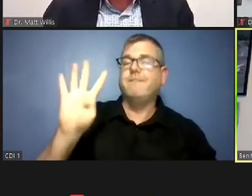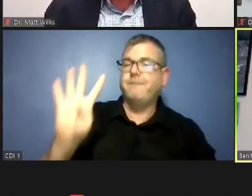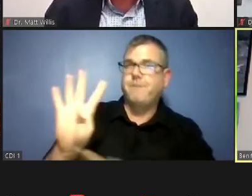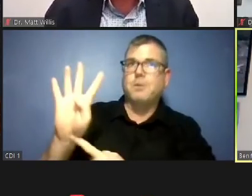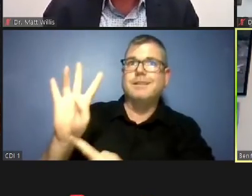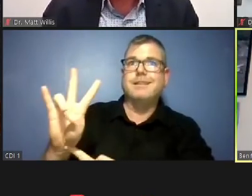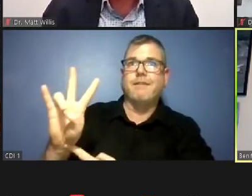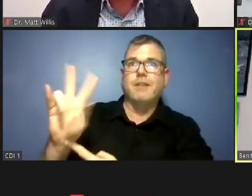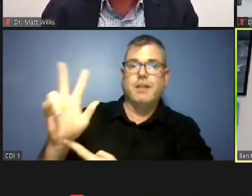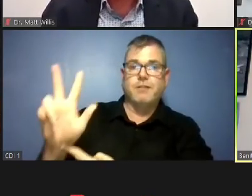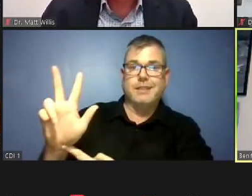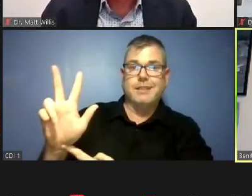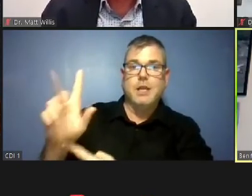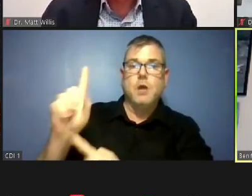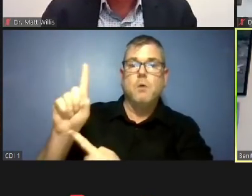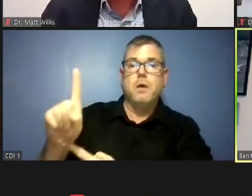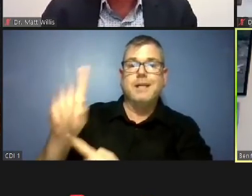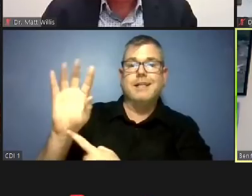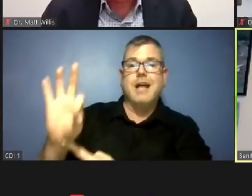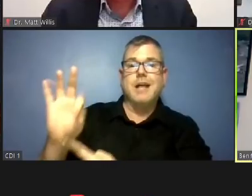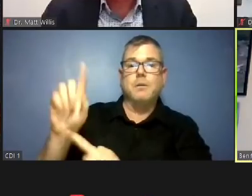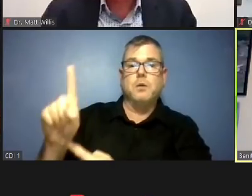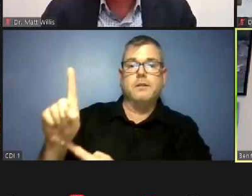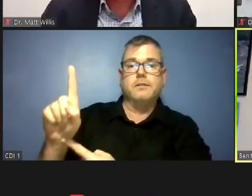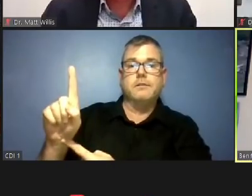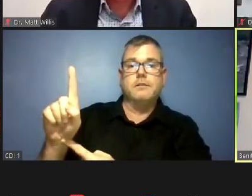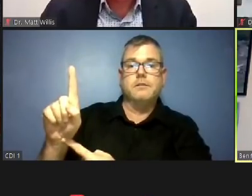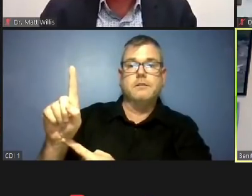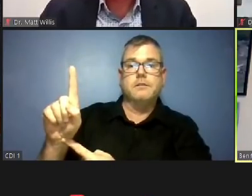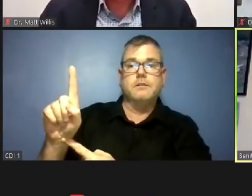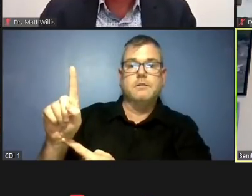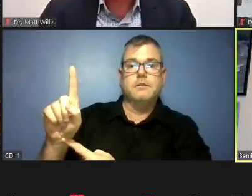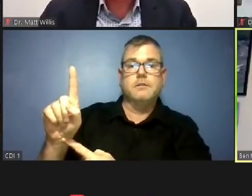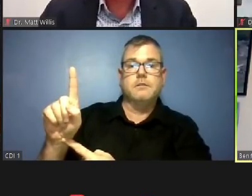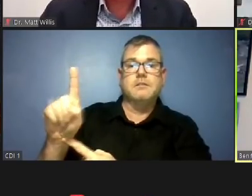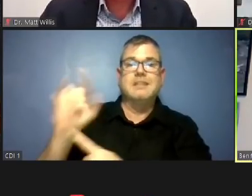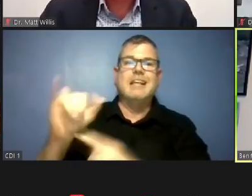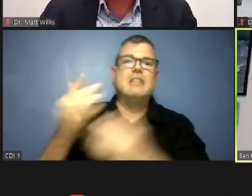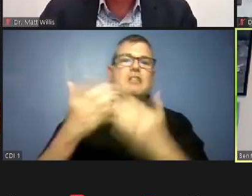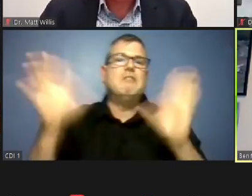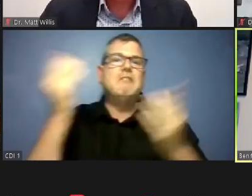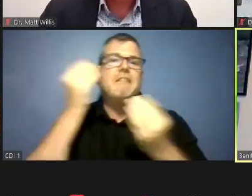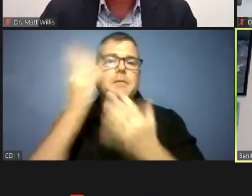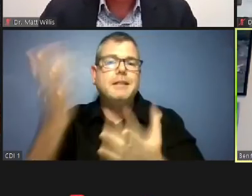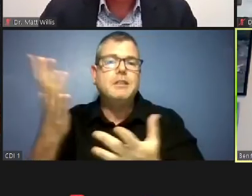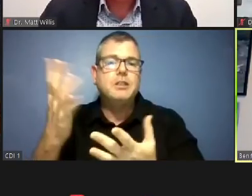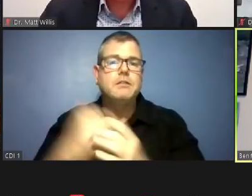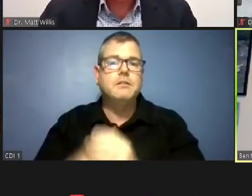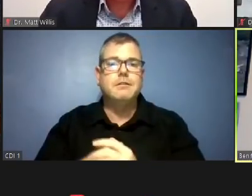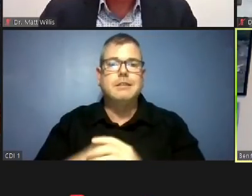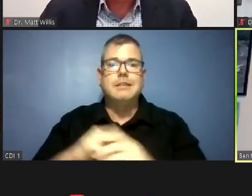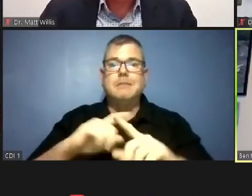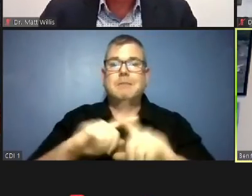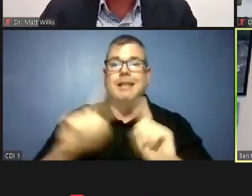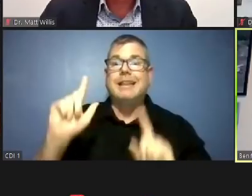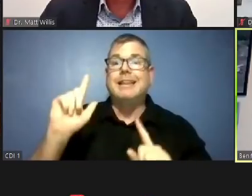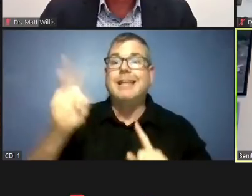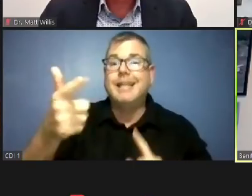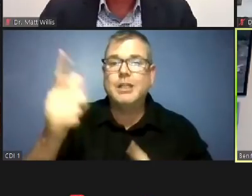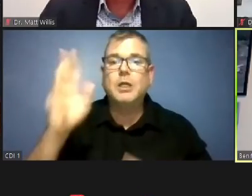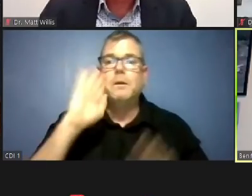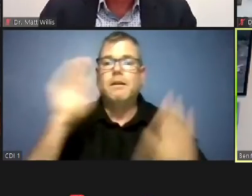415-473-7191. You can get general information, but we will later provide a phone number where anyone who doesn't have